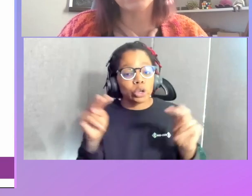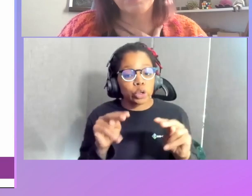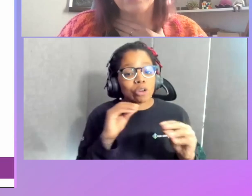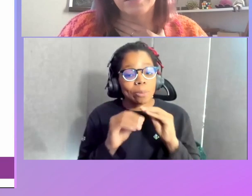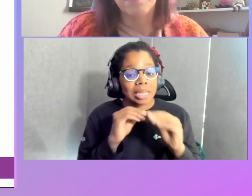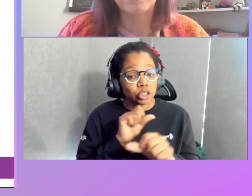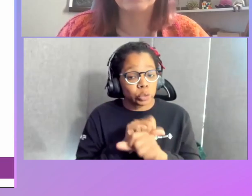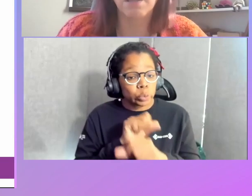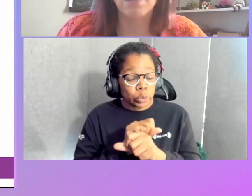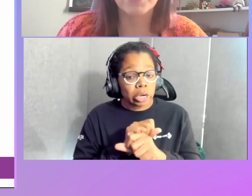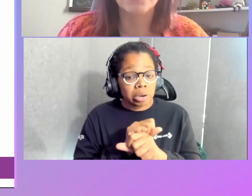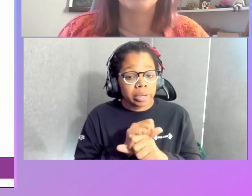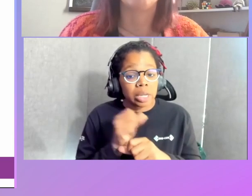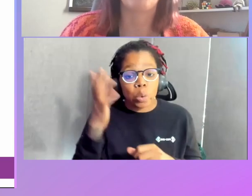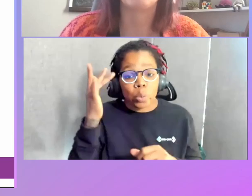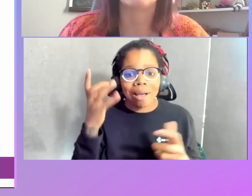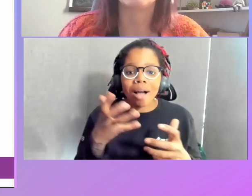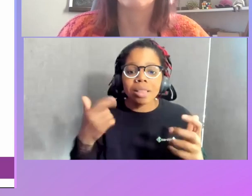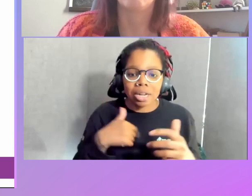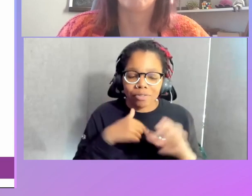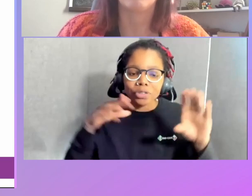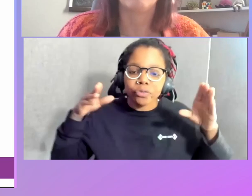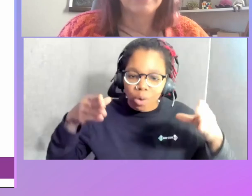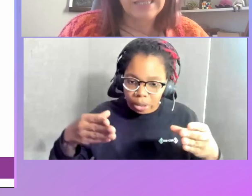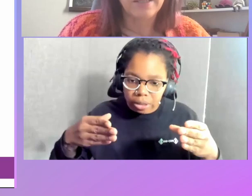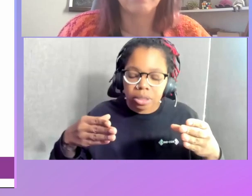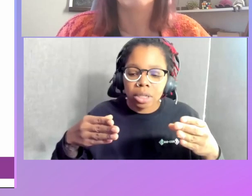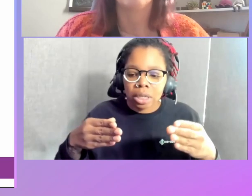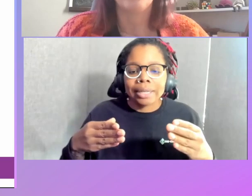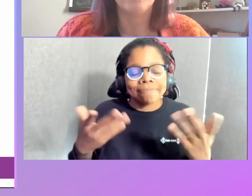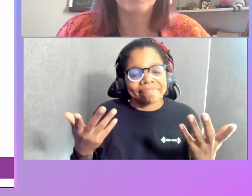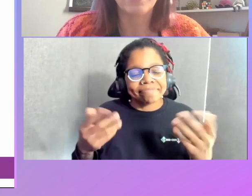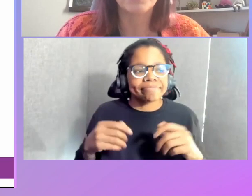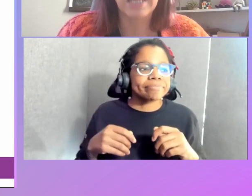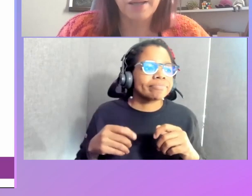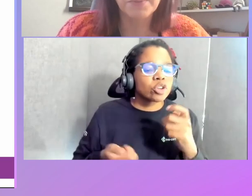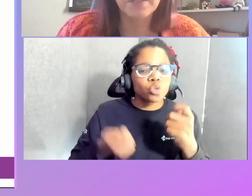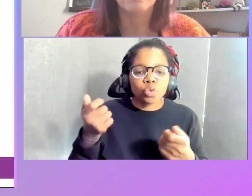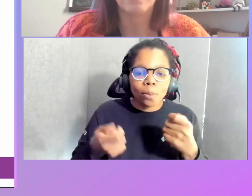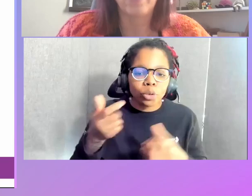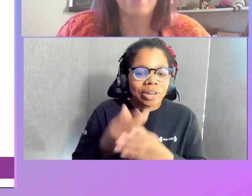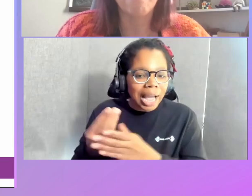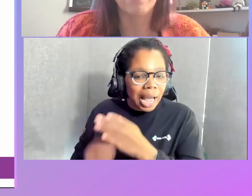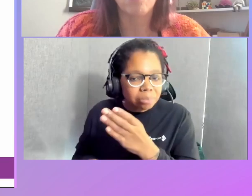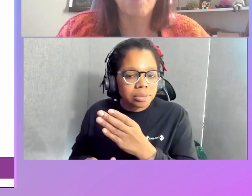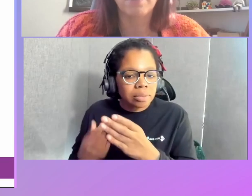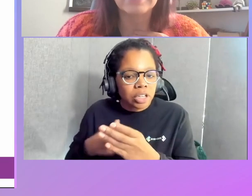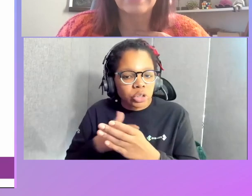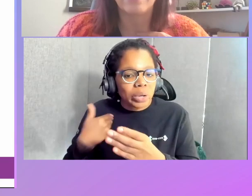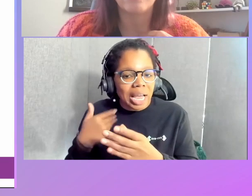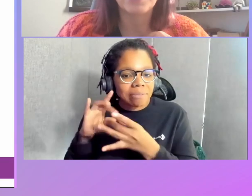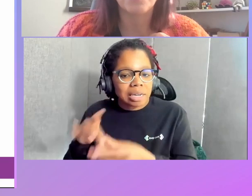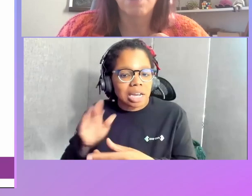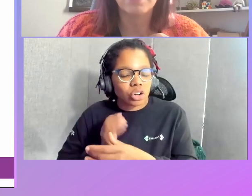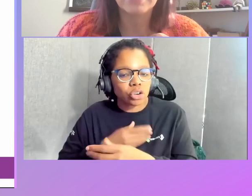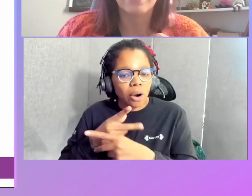remediation work, speaking to that, because a lot of us do focus on, again, removing those gaps that we have in our products